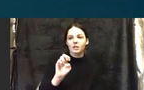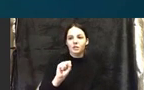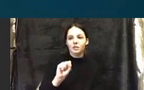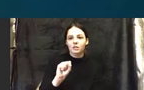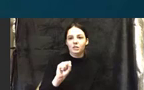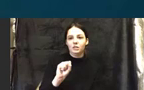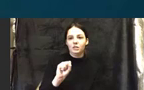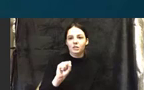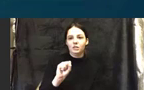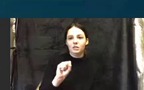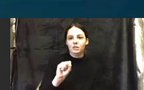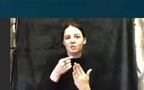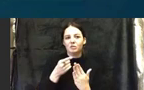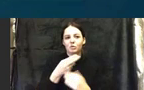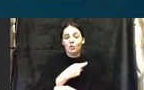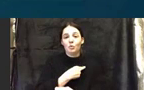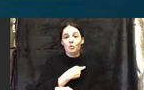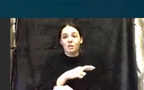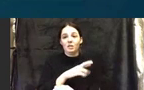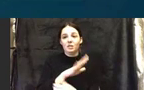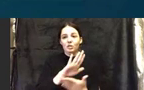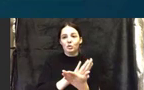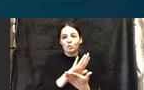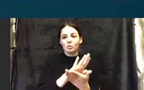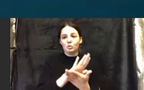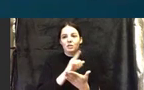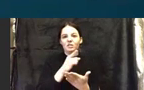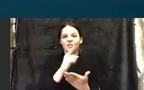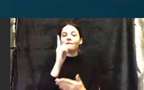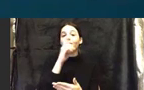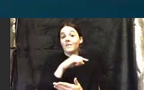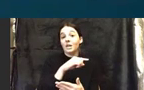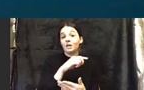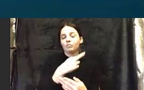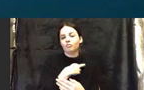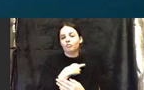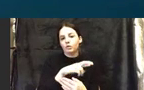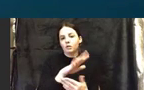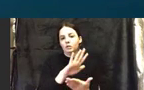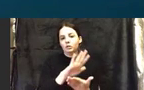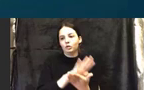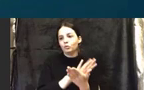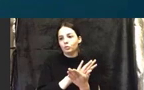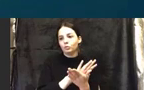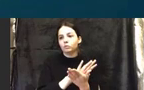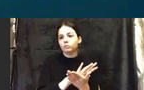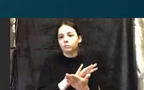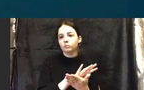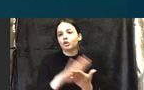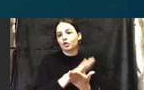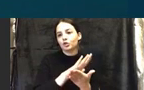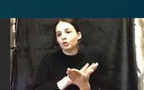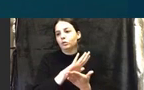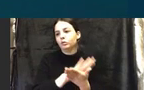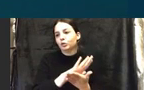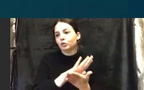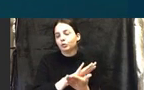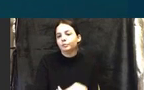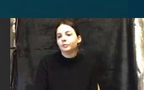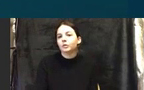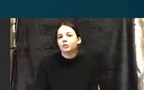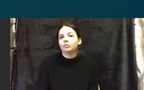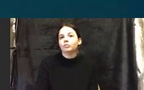schools, what they pretended were religious schools. In fact, when I interviewed four young boys, ages 8, 9,